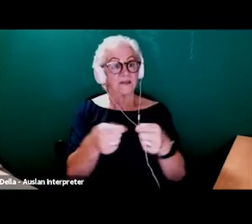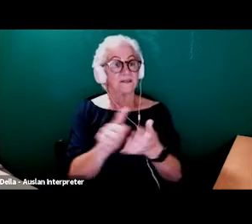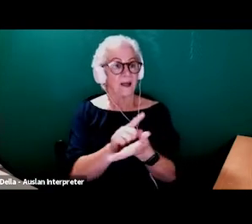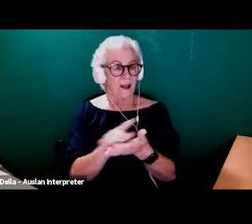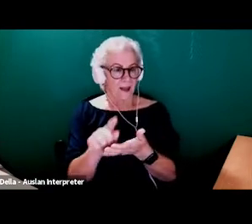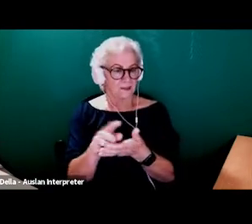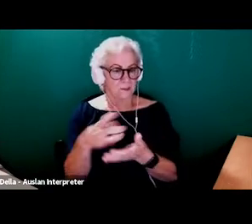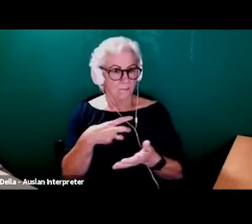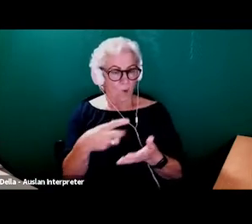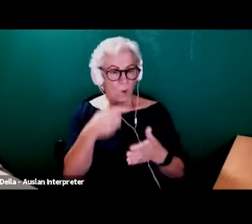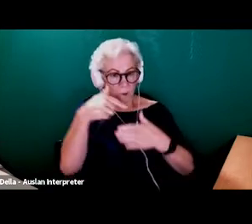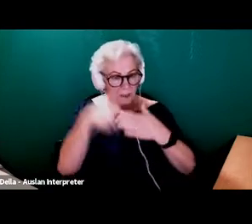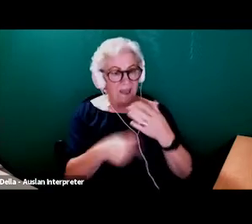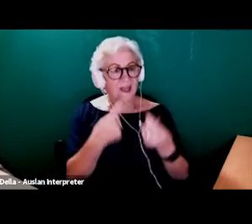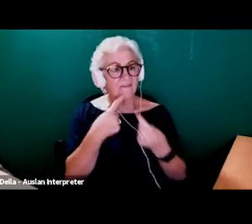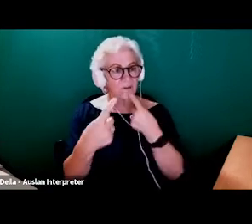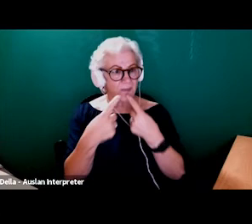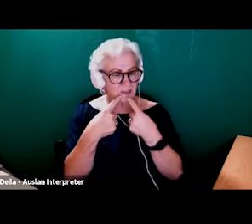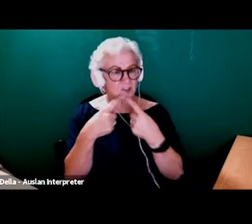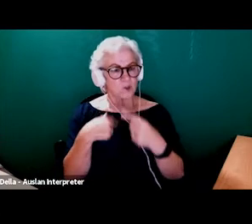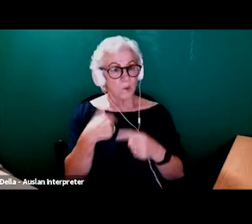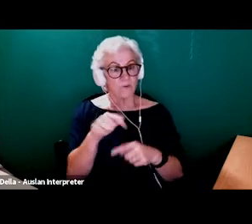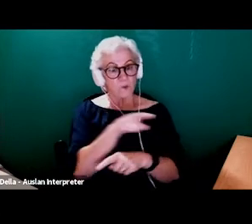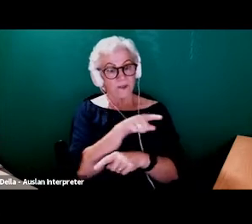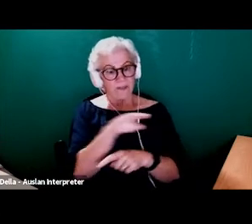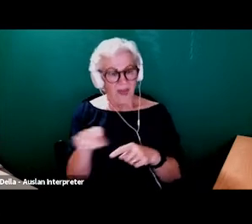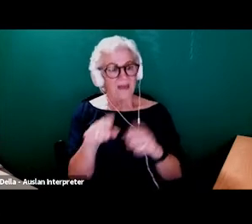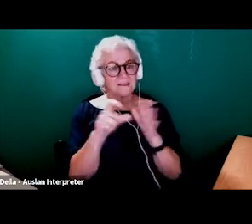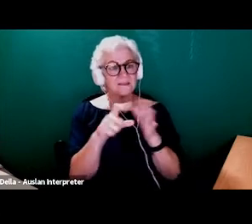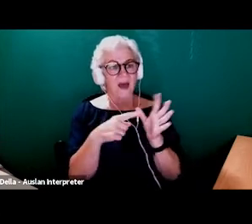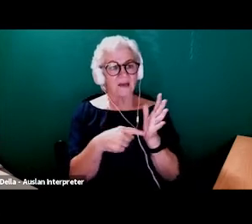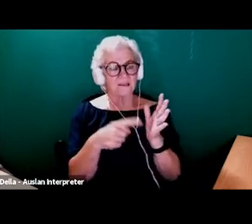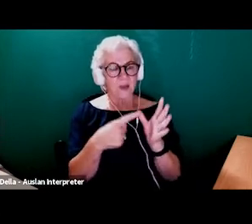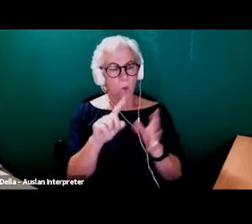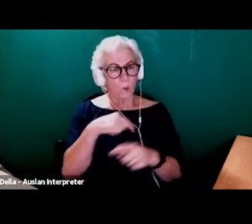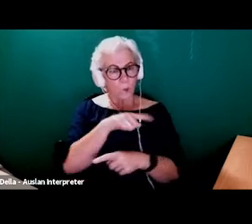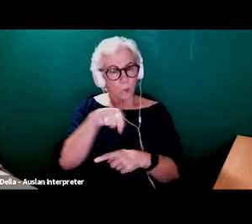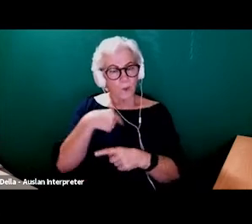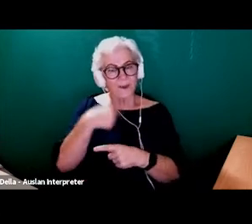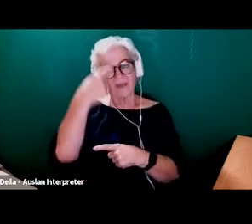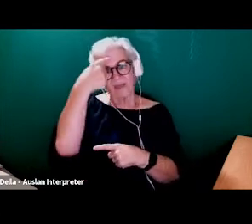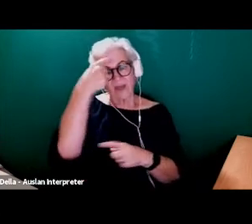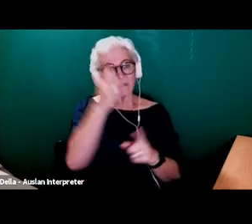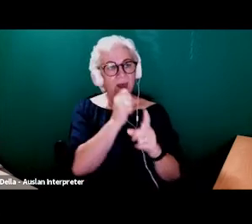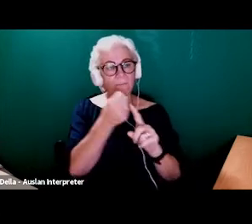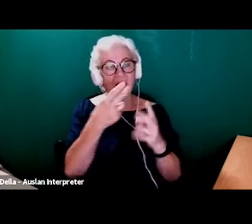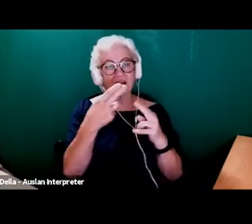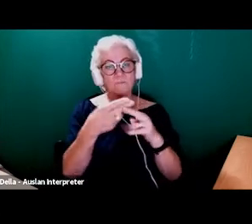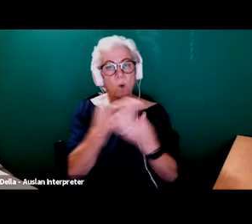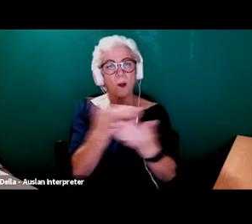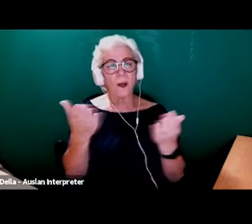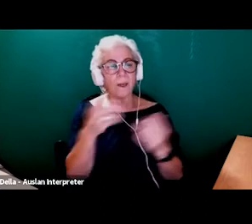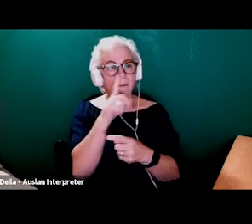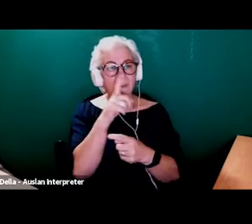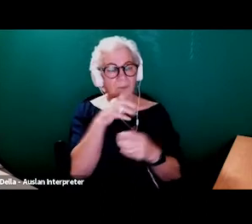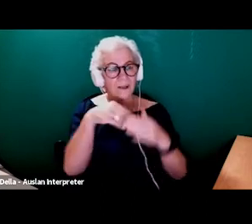real world empirical data and parameters to model what we think the population level impact of OAT provision might have been